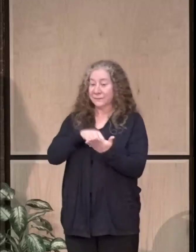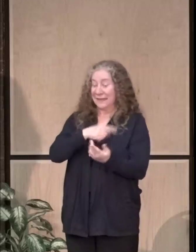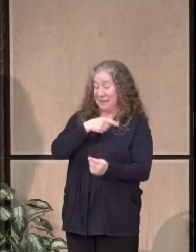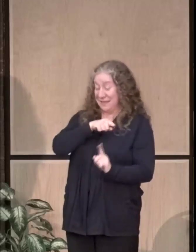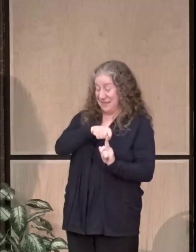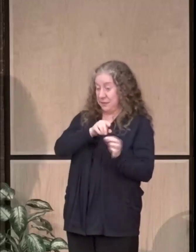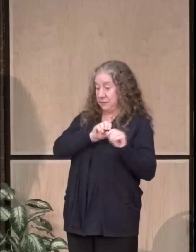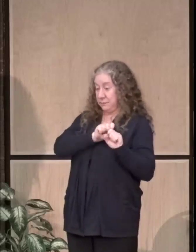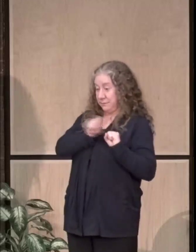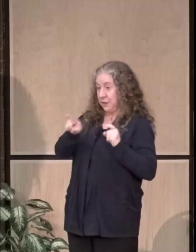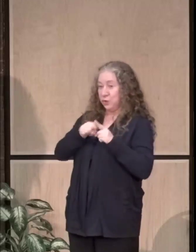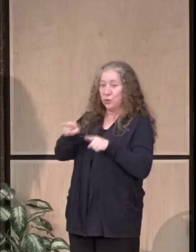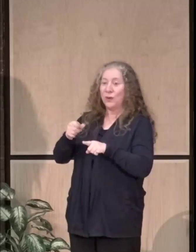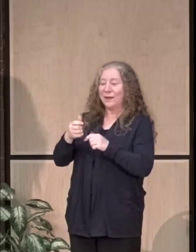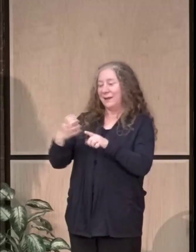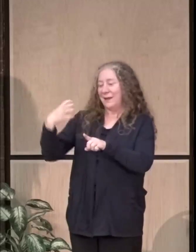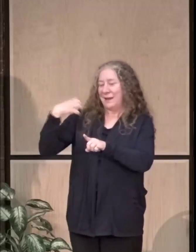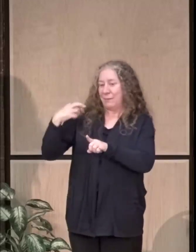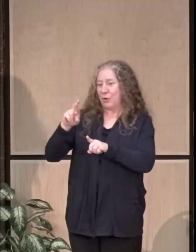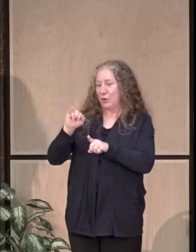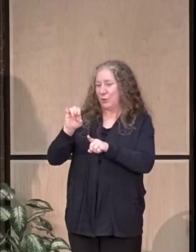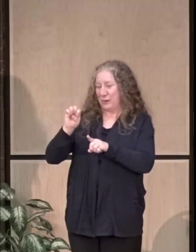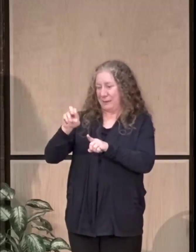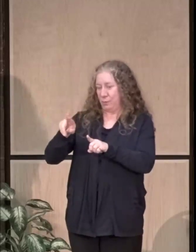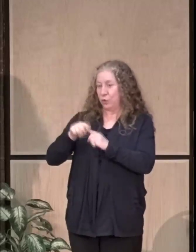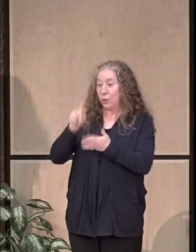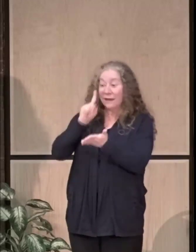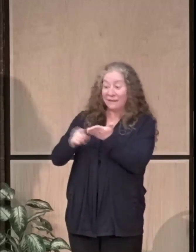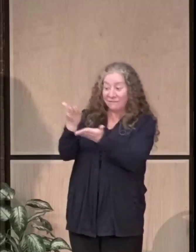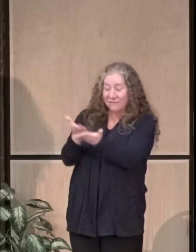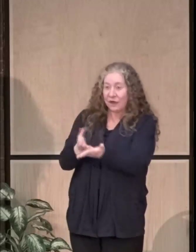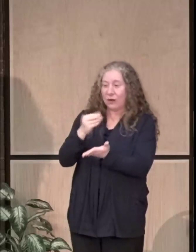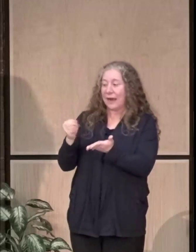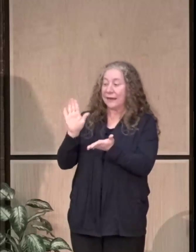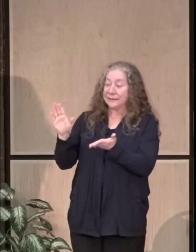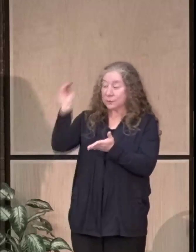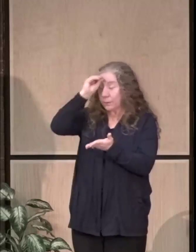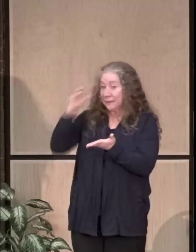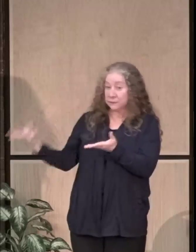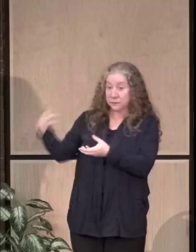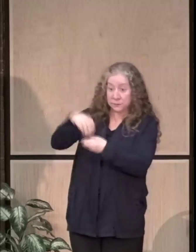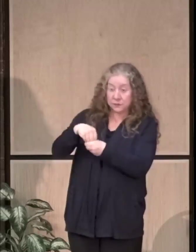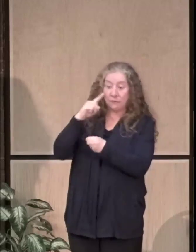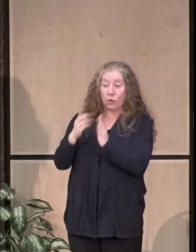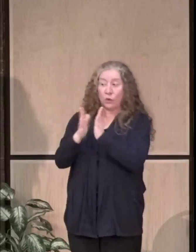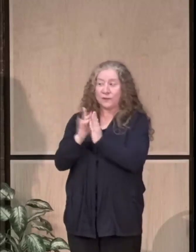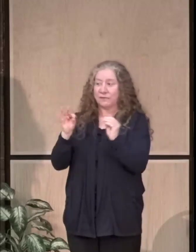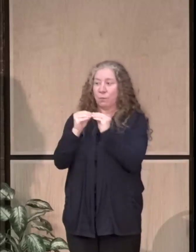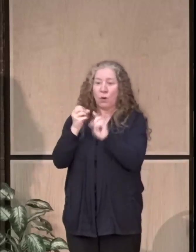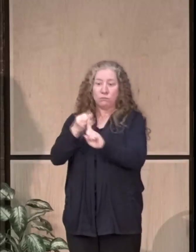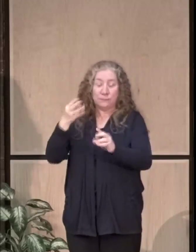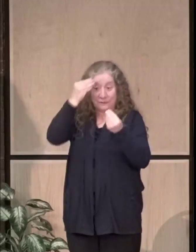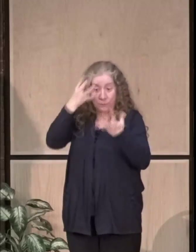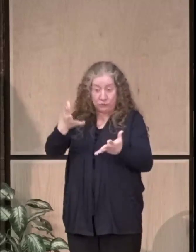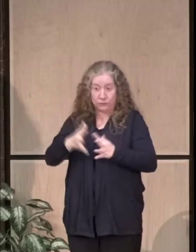to Captain Reamer, the company commander for Card, to verify and provide input to this request for information. Yes.